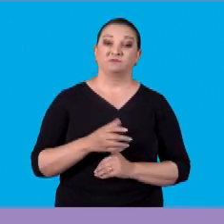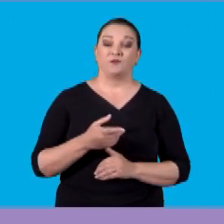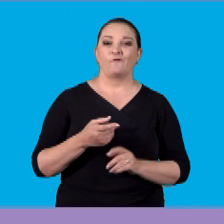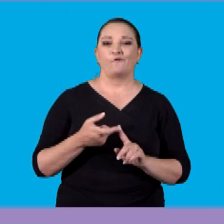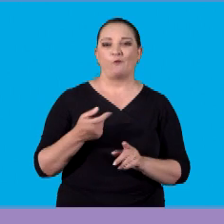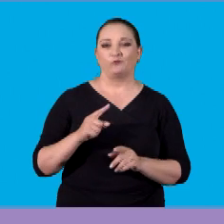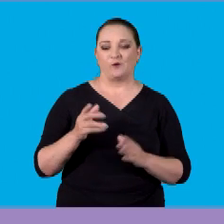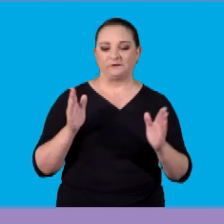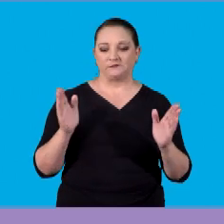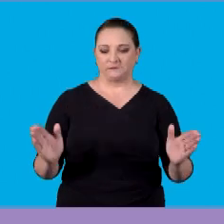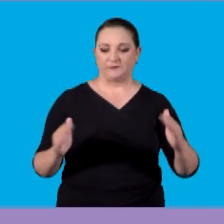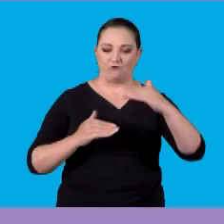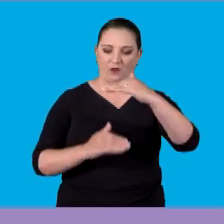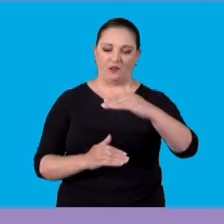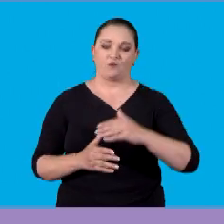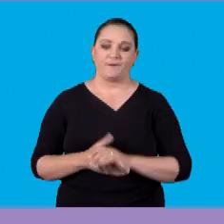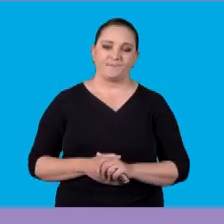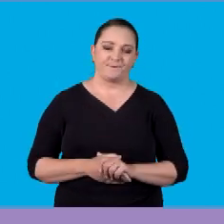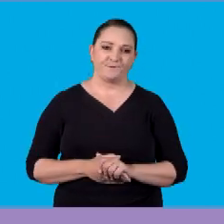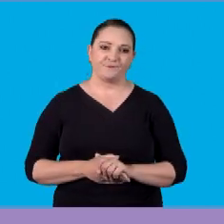of a parallelogram.